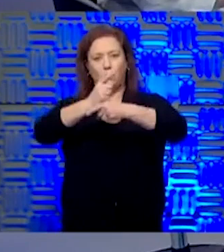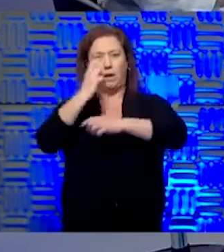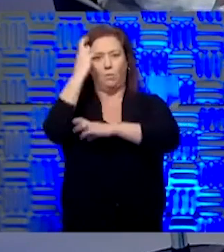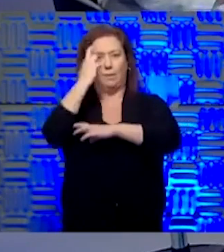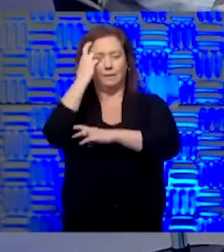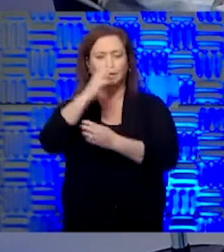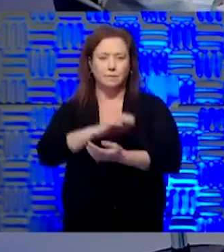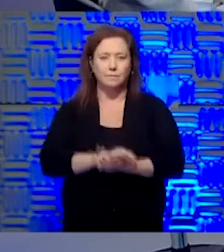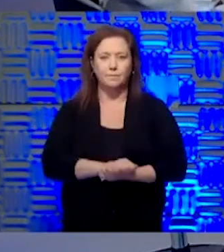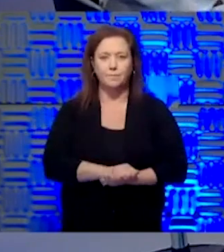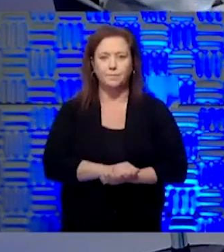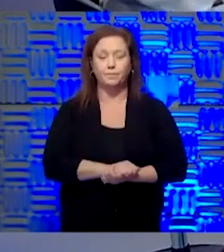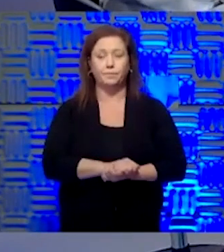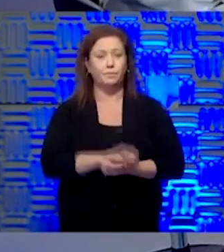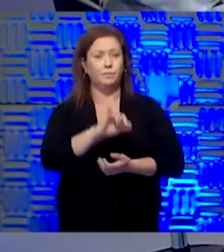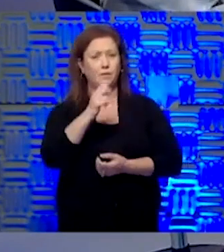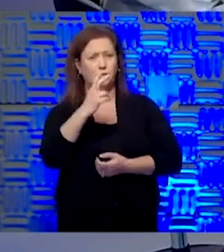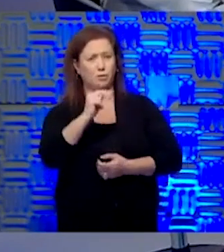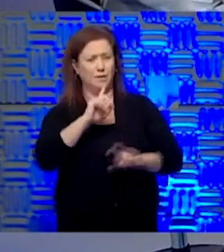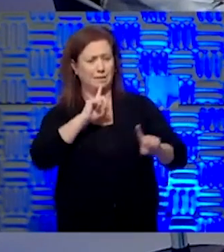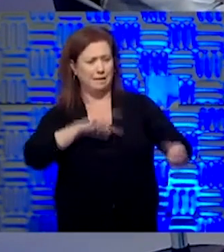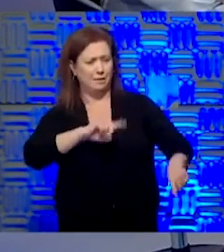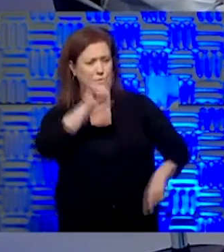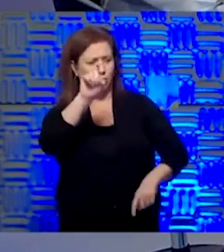Other questions? John, did we answer your question?